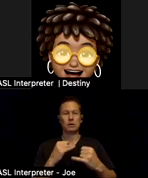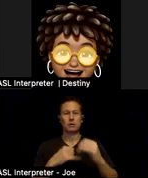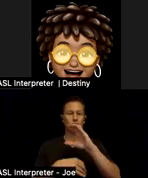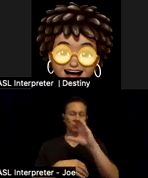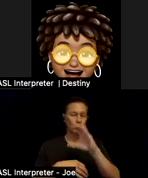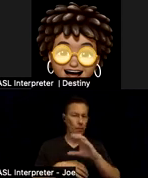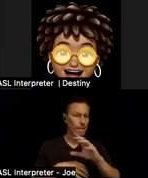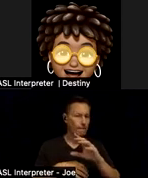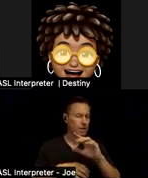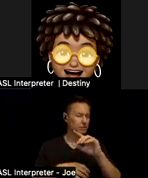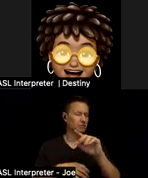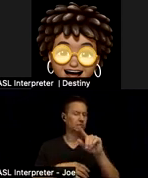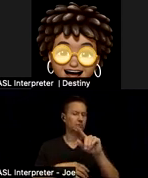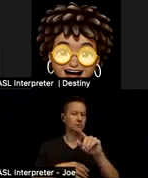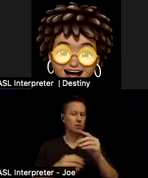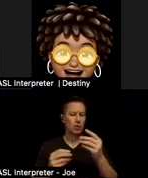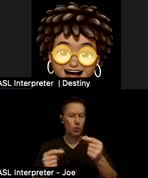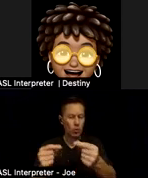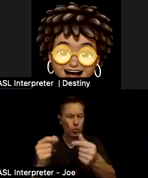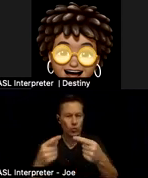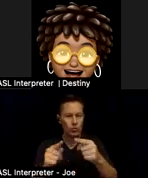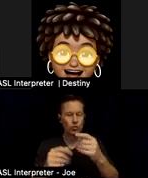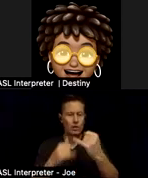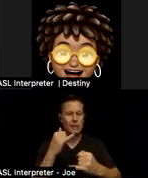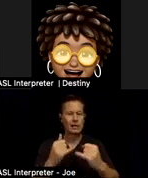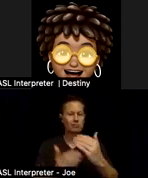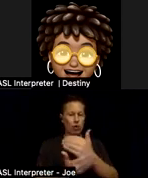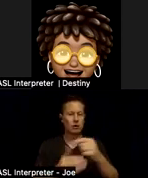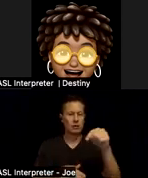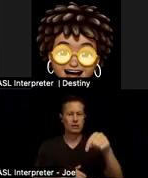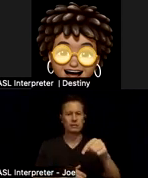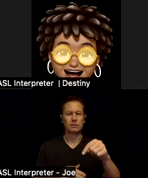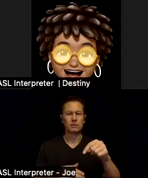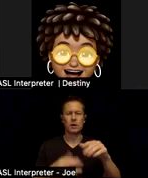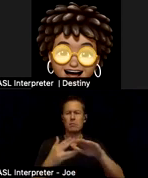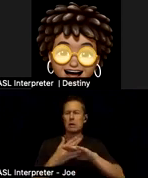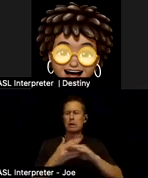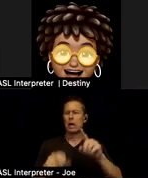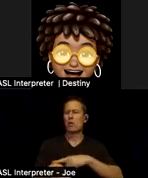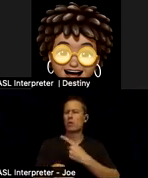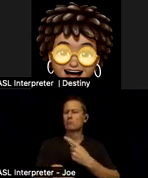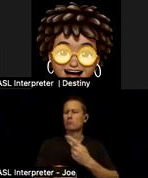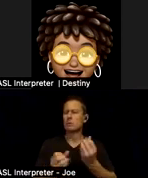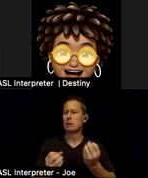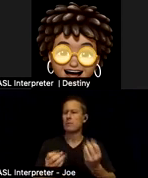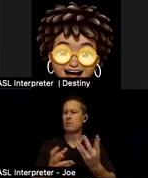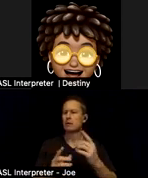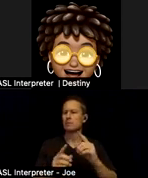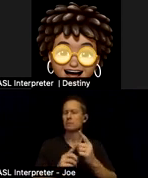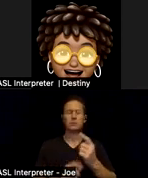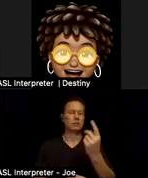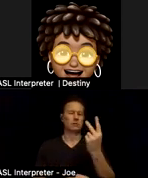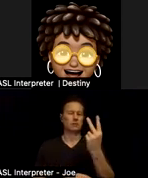zoom through the last portion of this. Mark, how long do you want to take a break for? This is just a quick couple of minutes